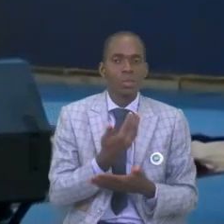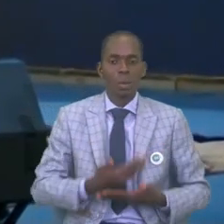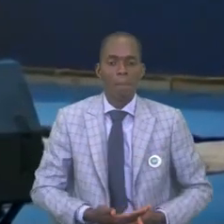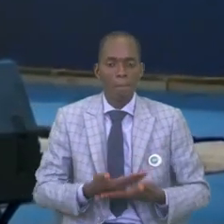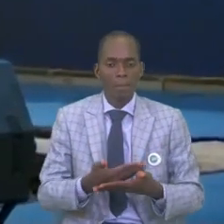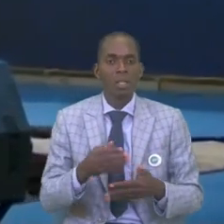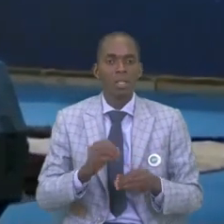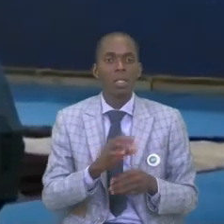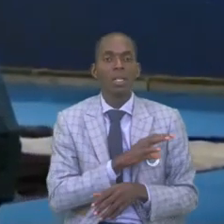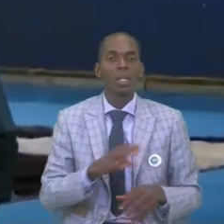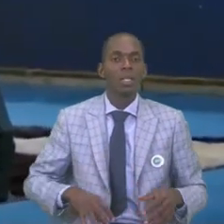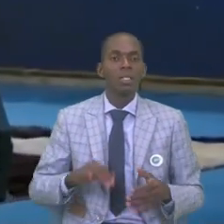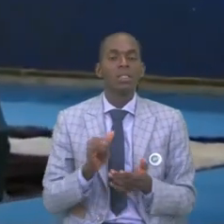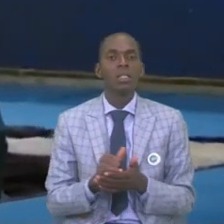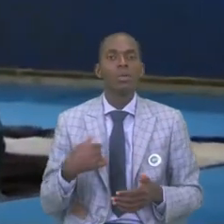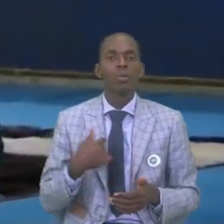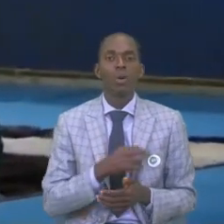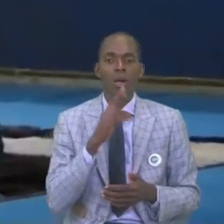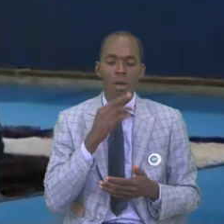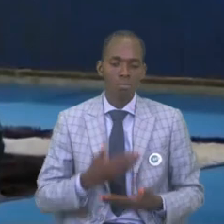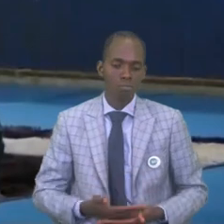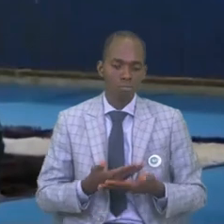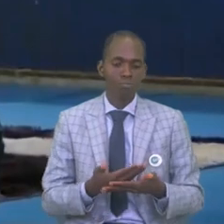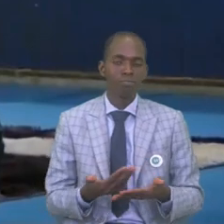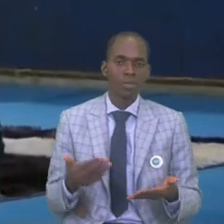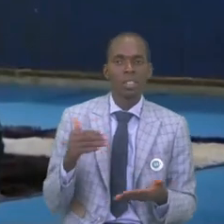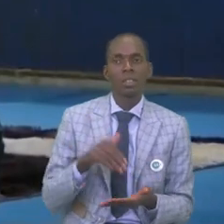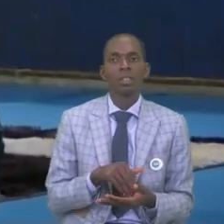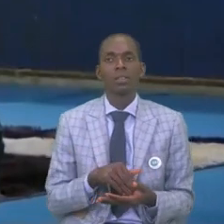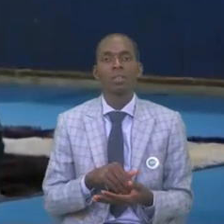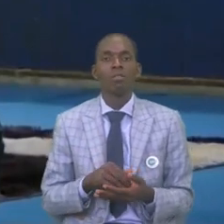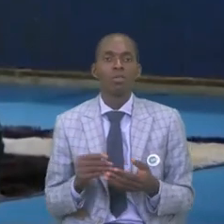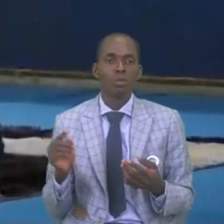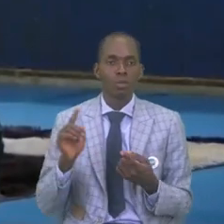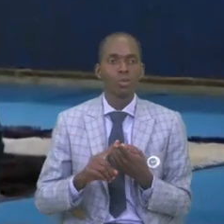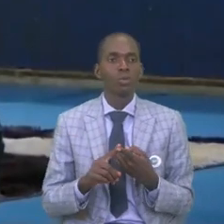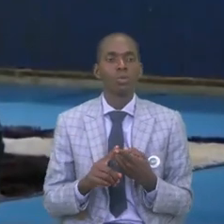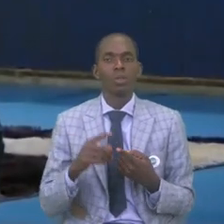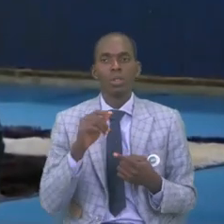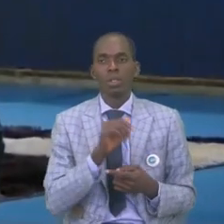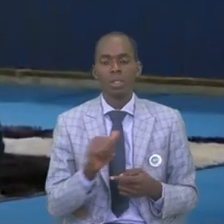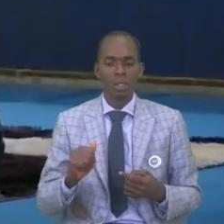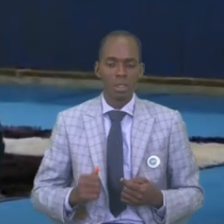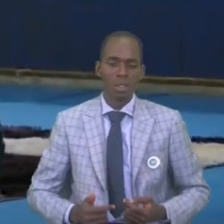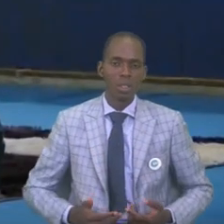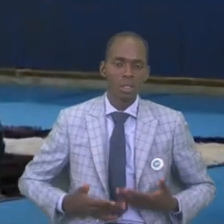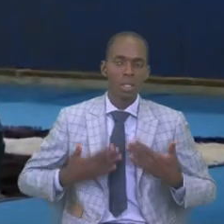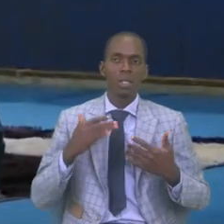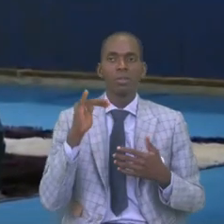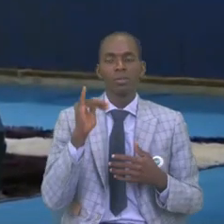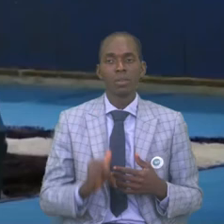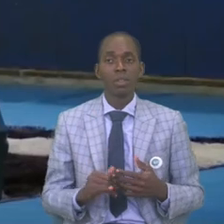we're begotten again, we're born again unto a lively hope by